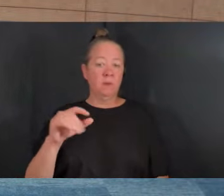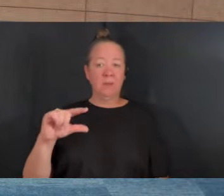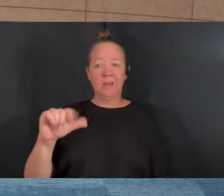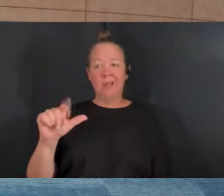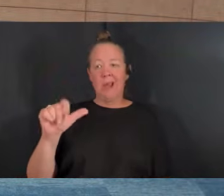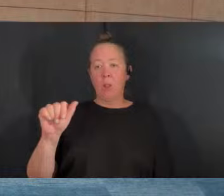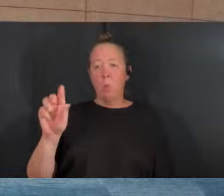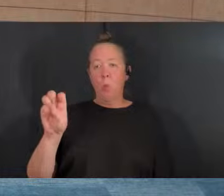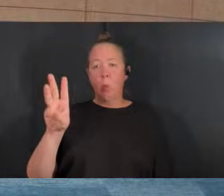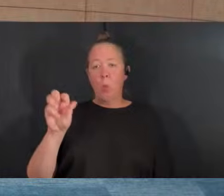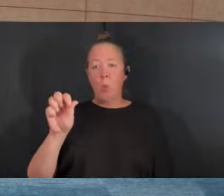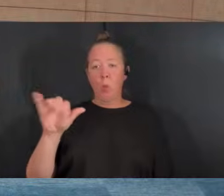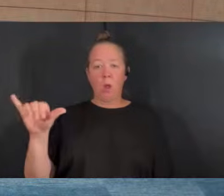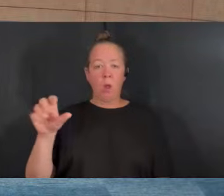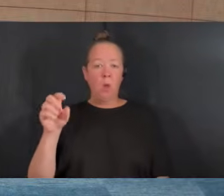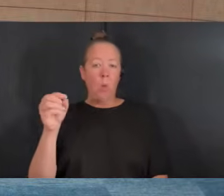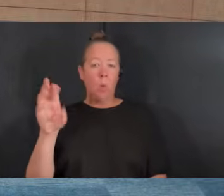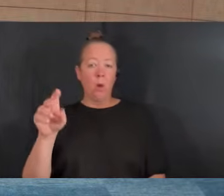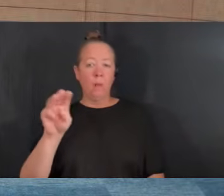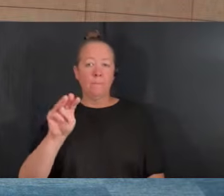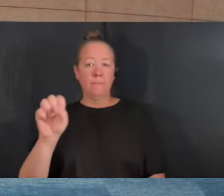a report.